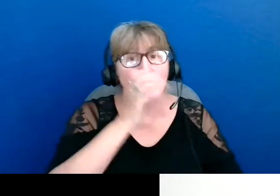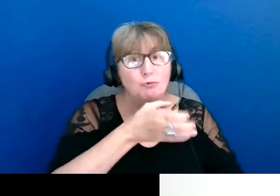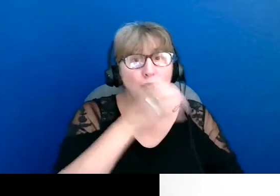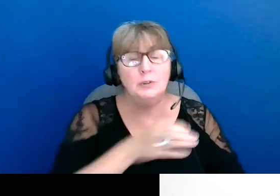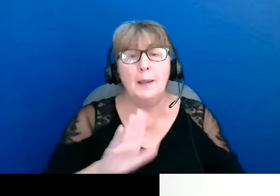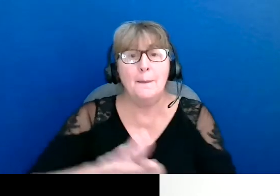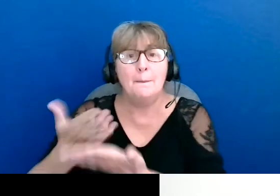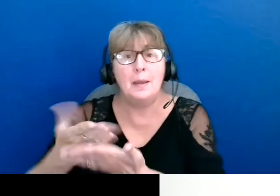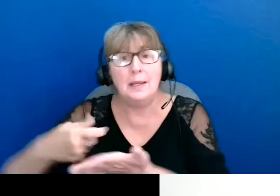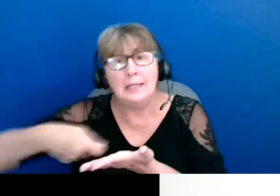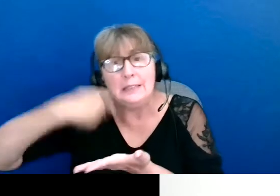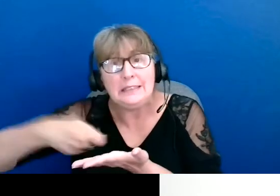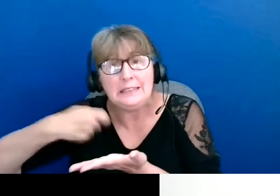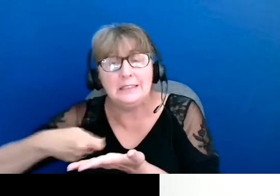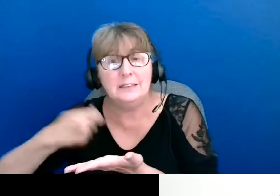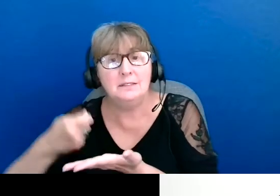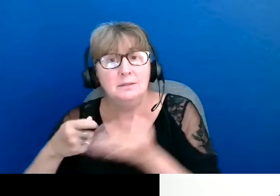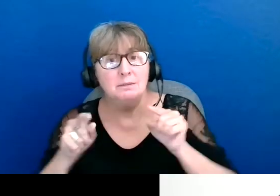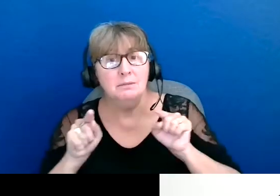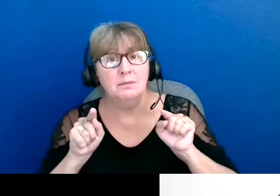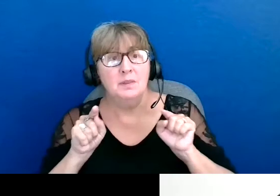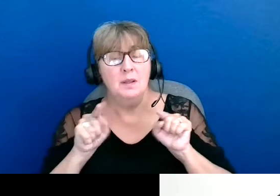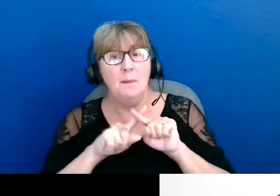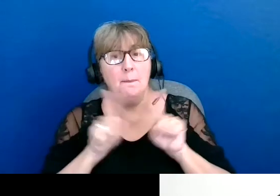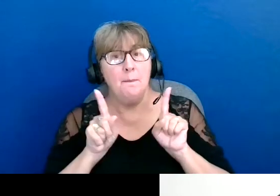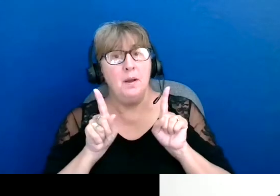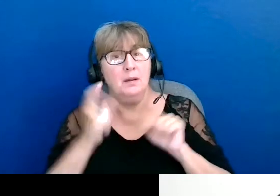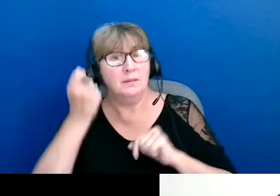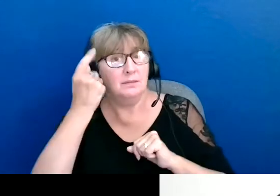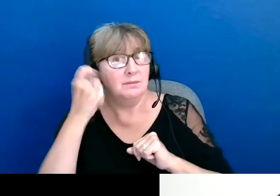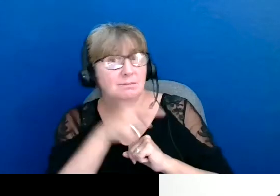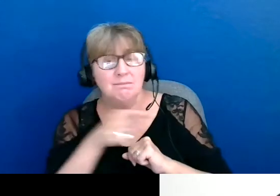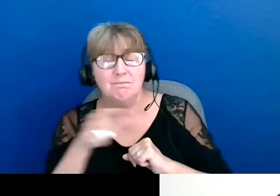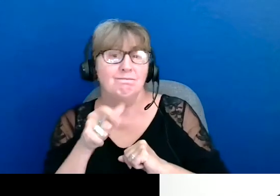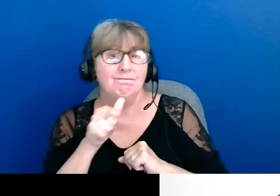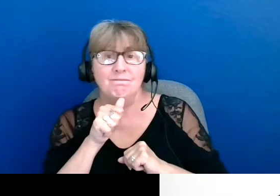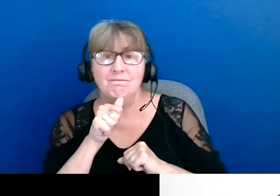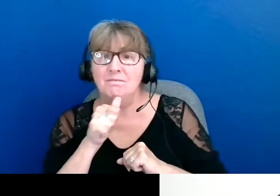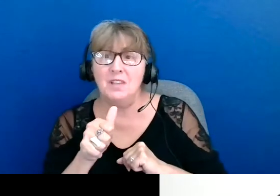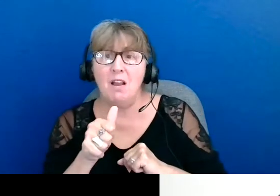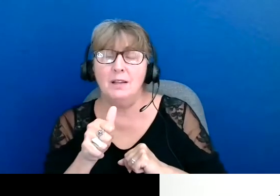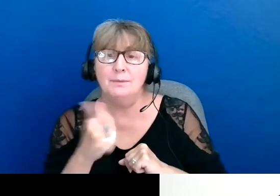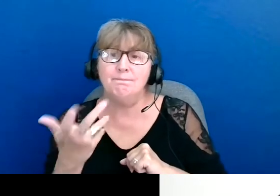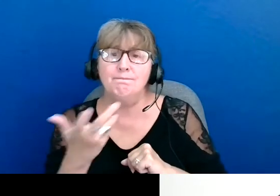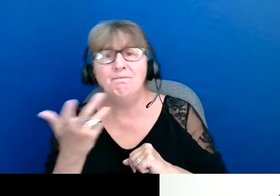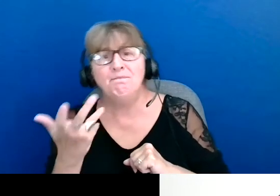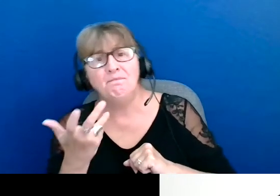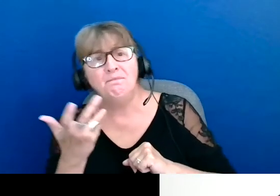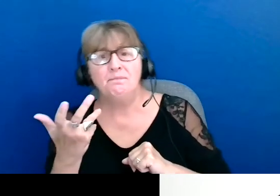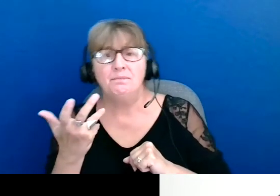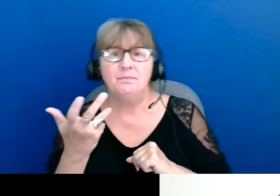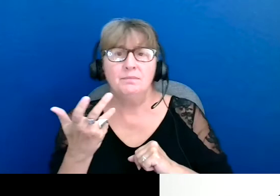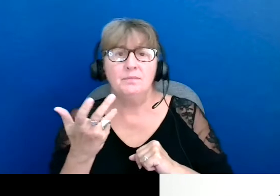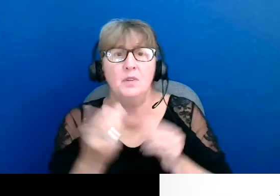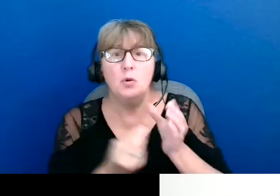Oftentimes, those people are not growing their own flour or maple syrup